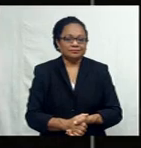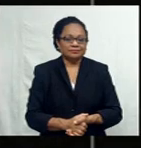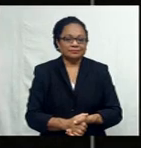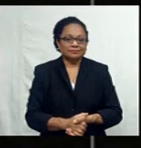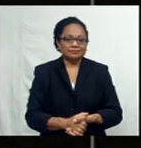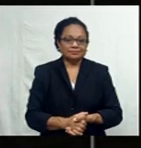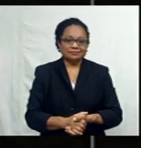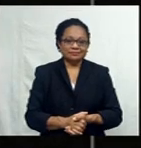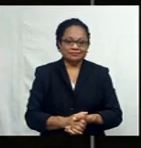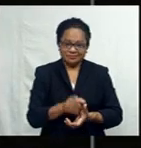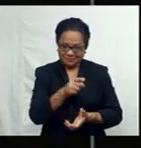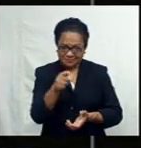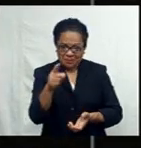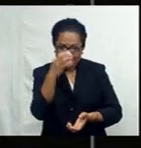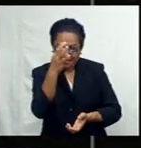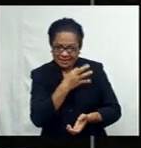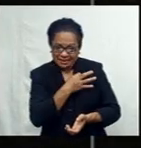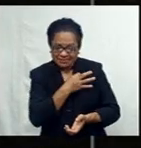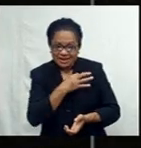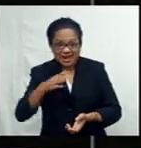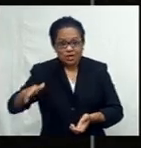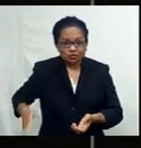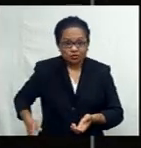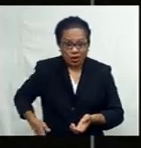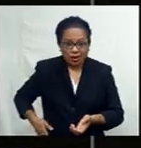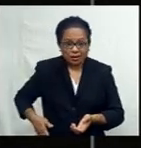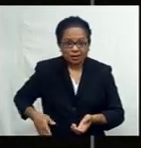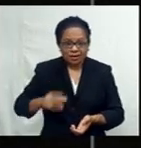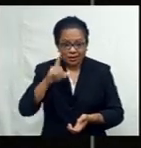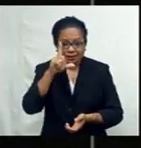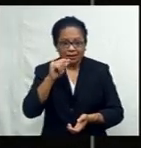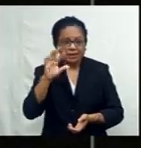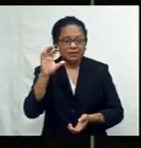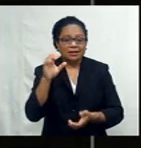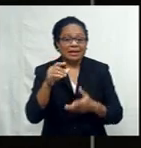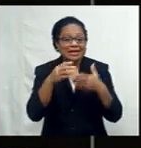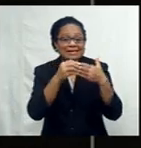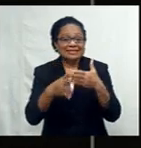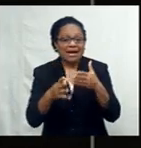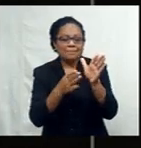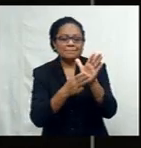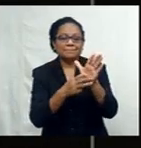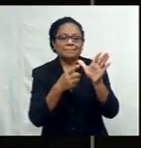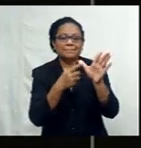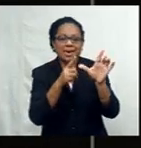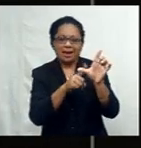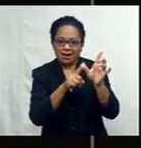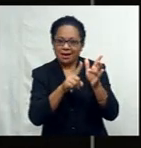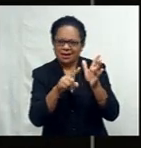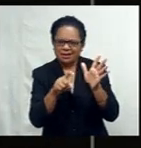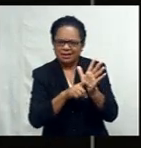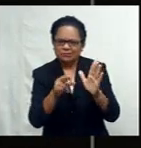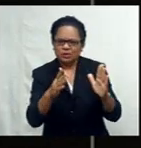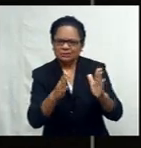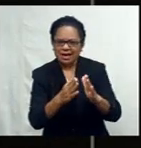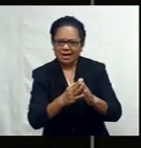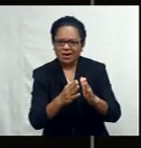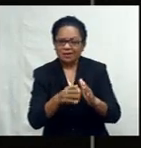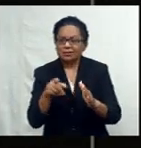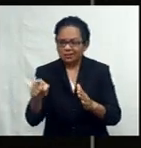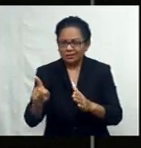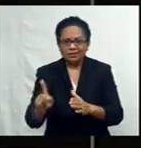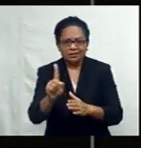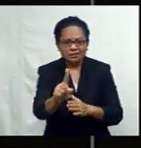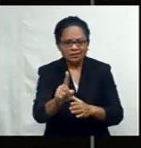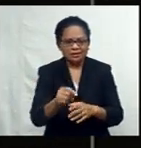Would you believe our dogs won a mayoral race? Murphy, the dog mayor of Fairhaven, Vermont in the U.S., went into office, raised